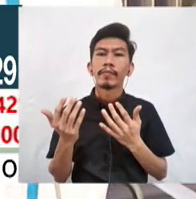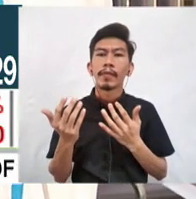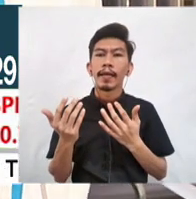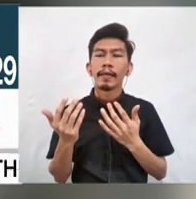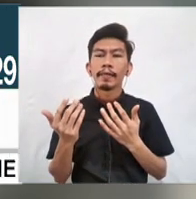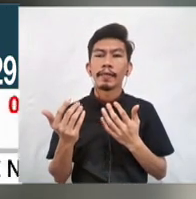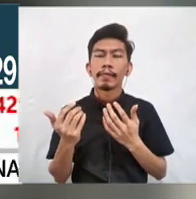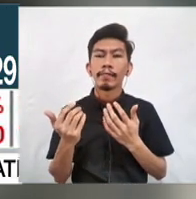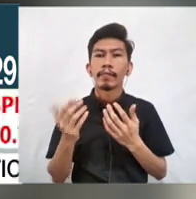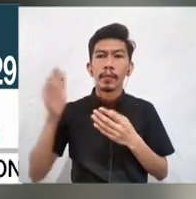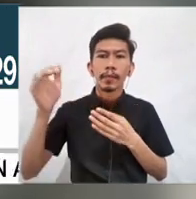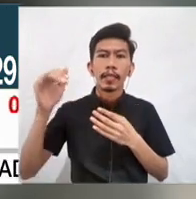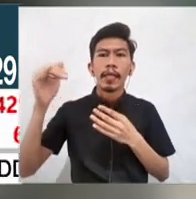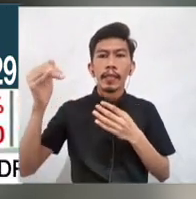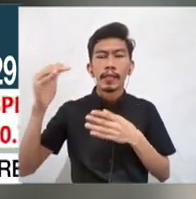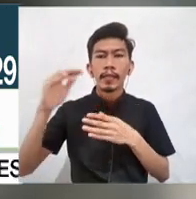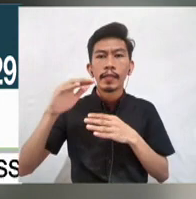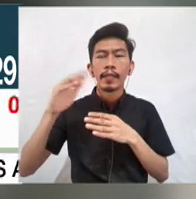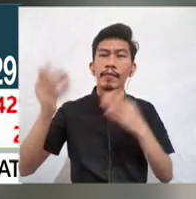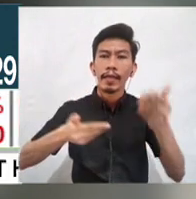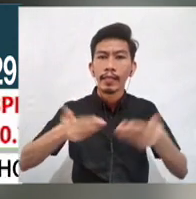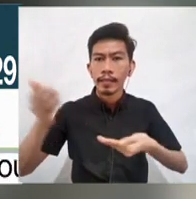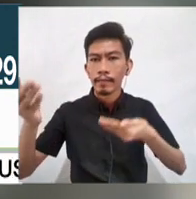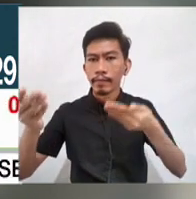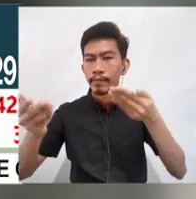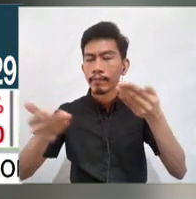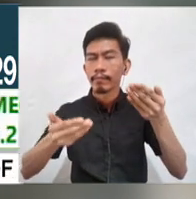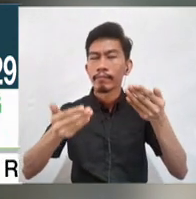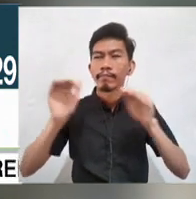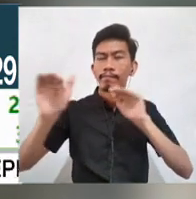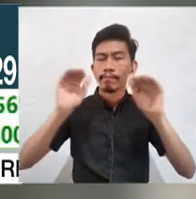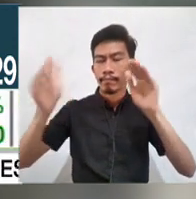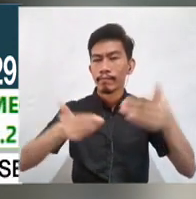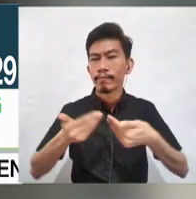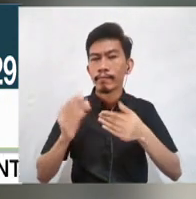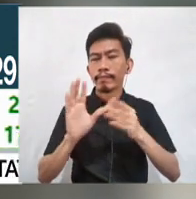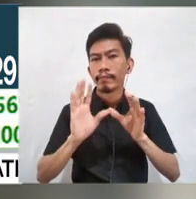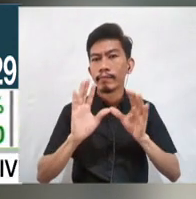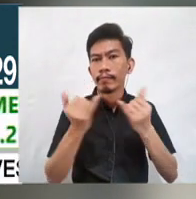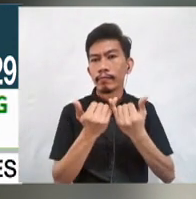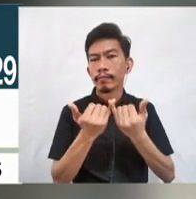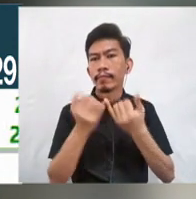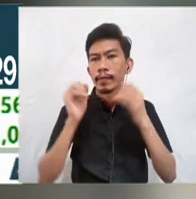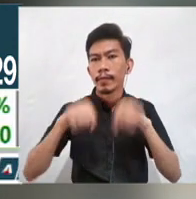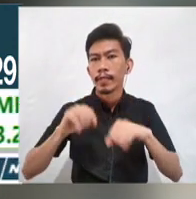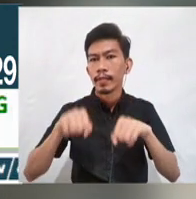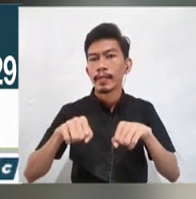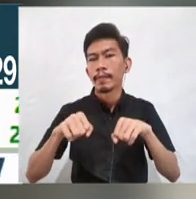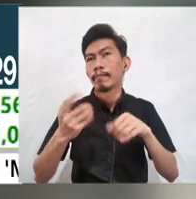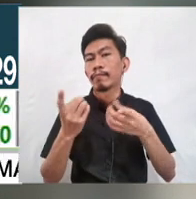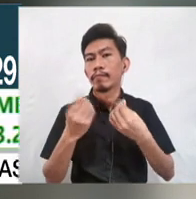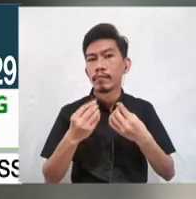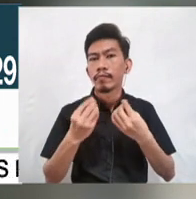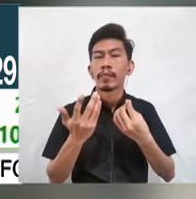we are inviting investors who can construct logistics and transportation hubs,